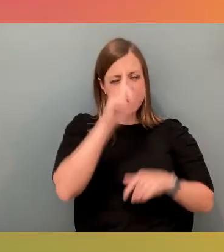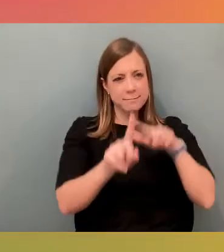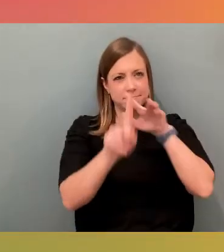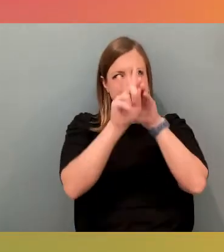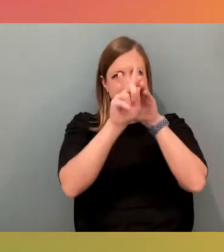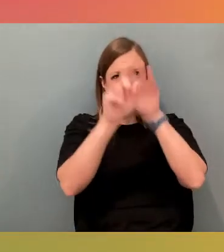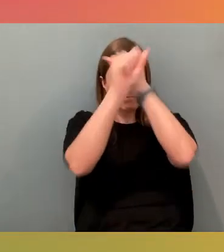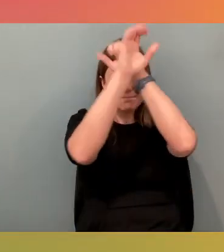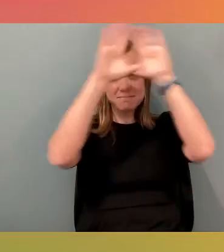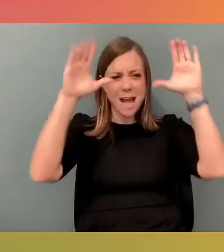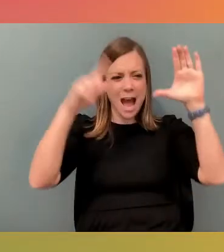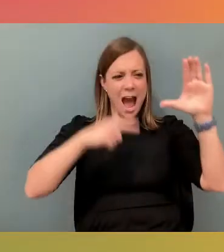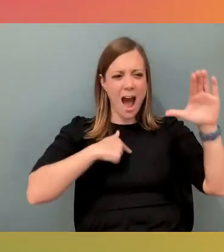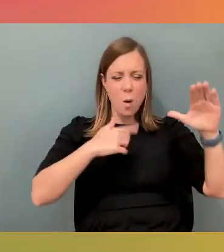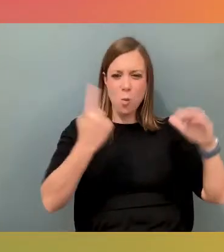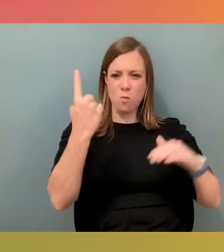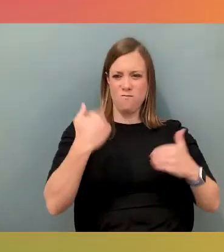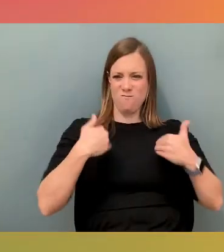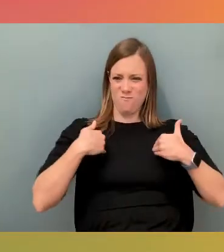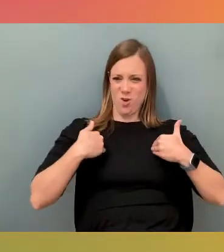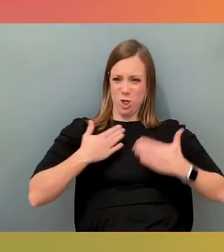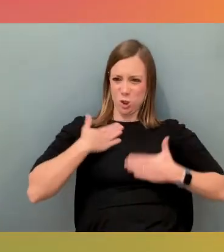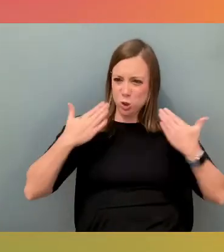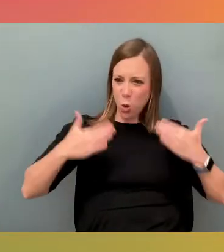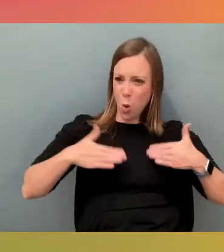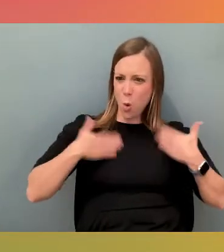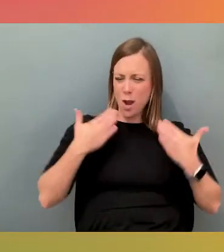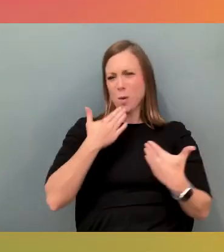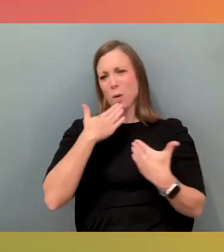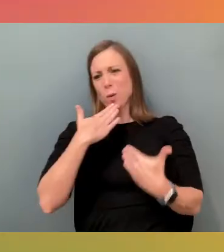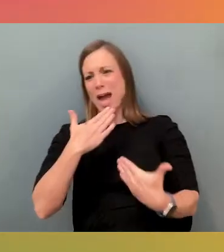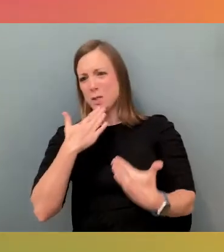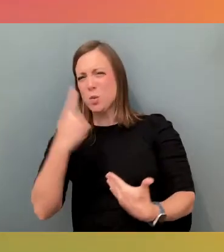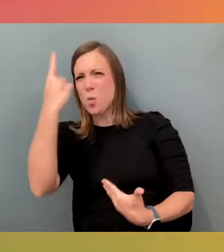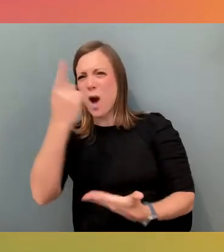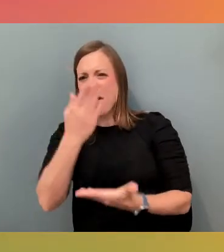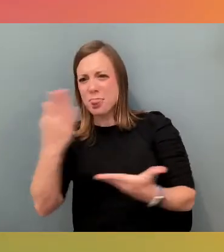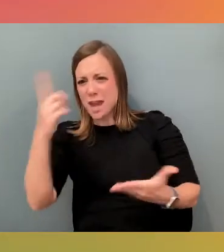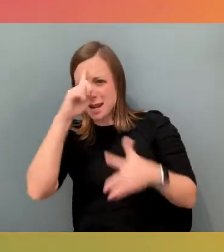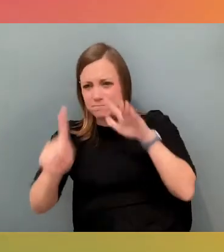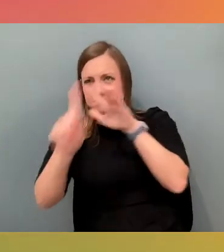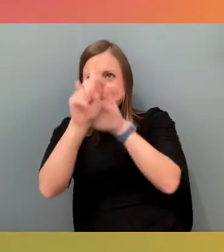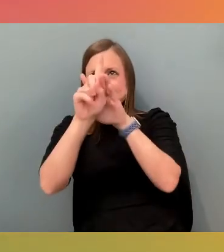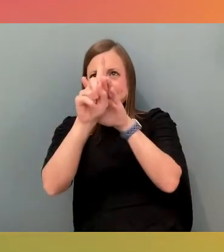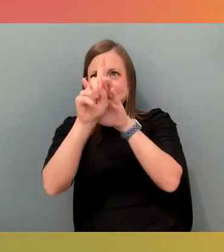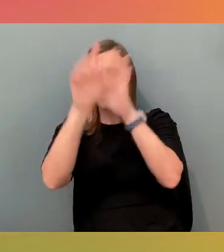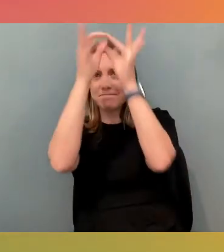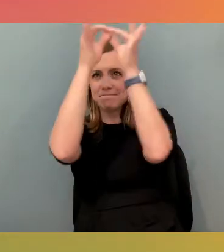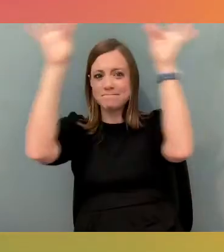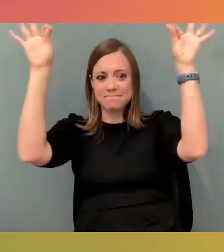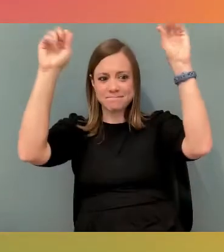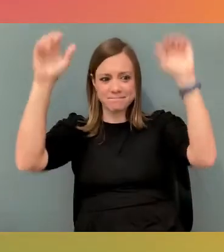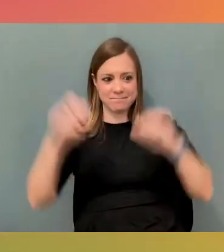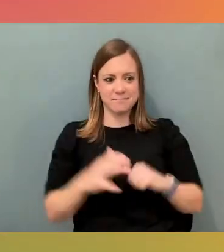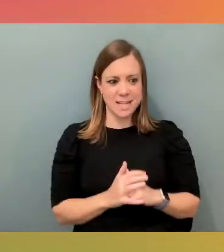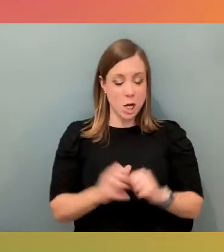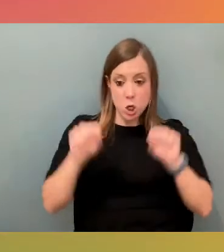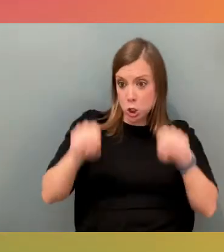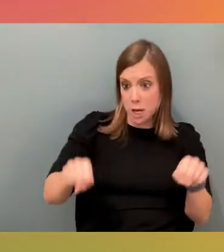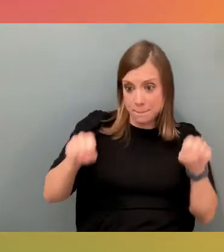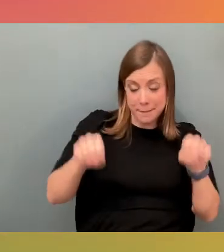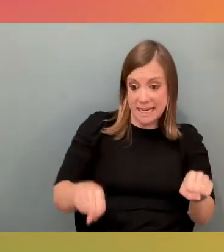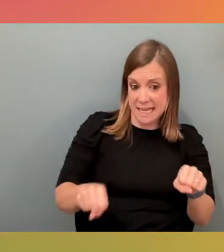you joy and gratitude. It could be anything, big or small. Something as small as waking up in the